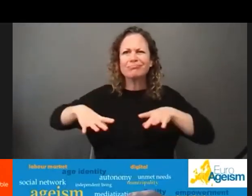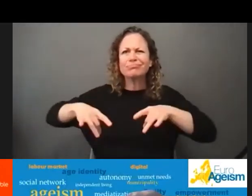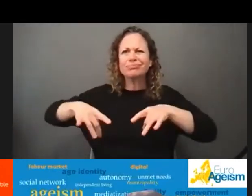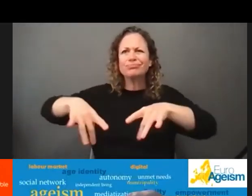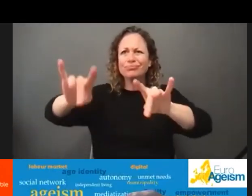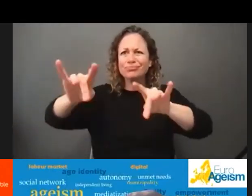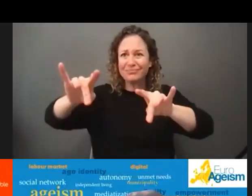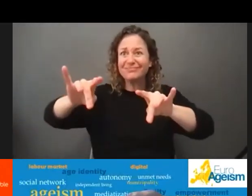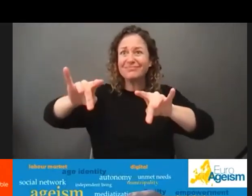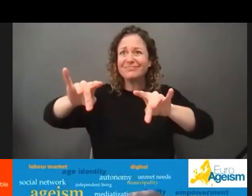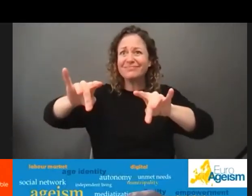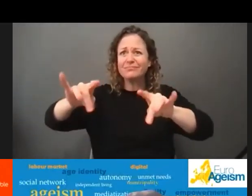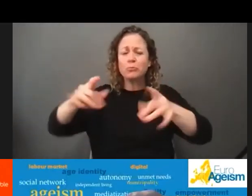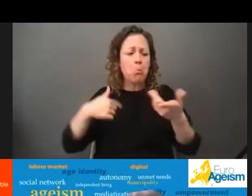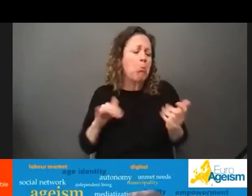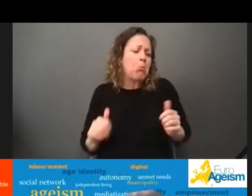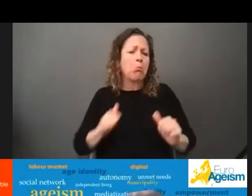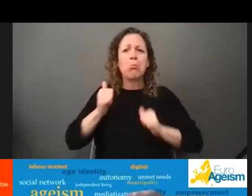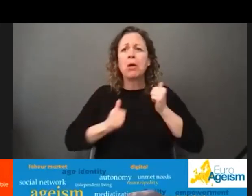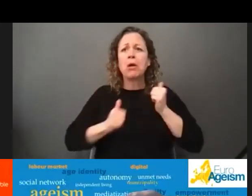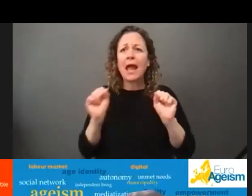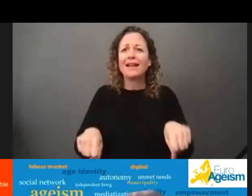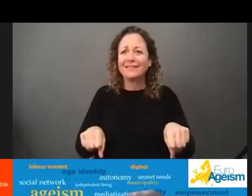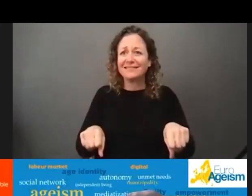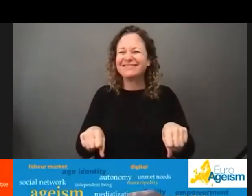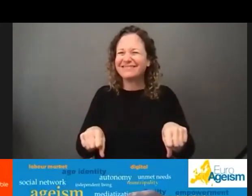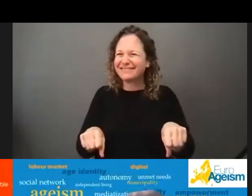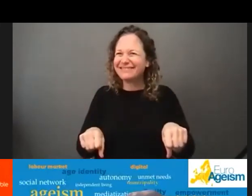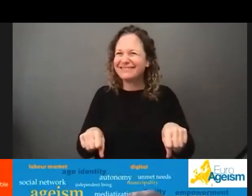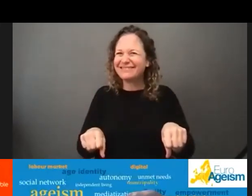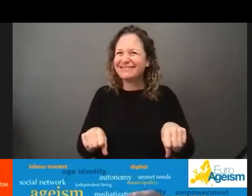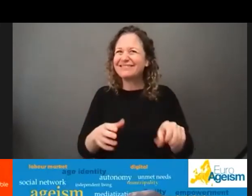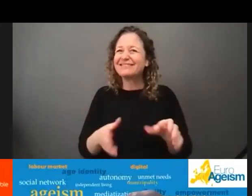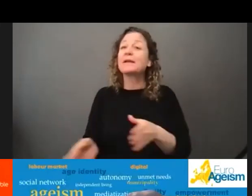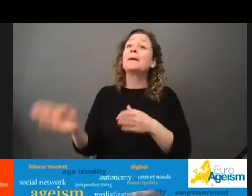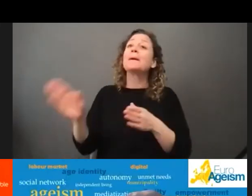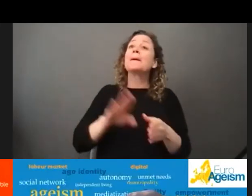ageism. Even with AgeWell, SFU